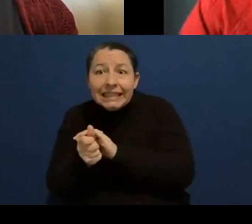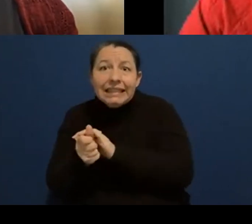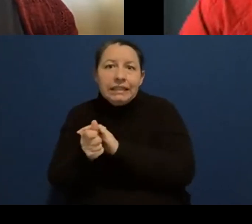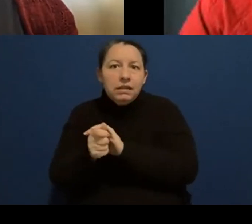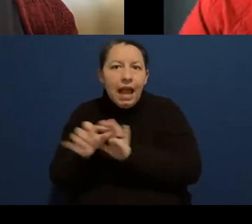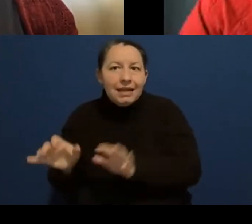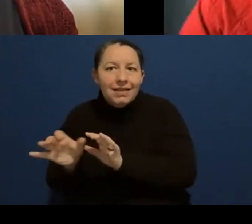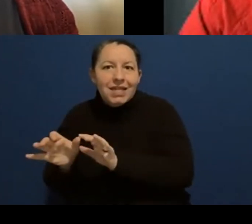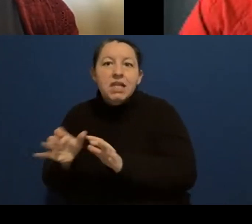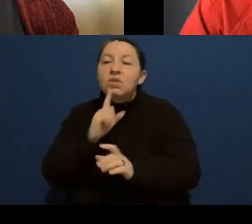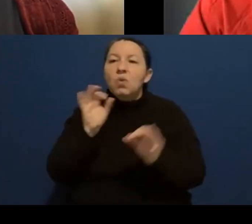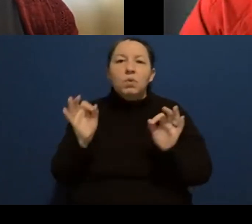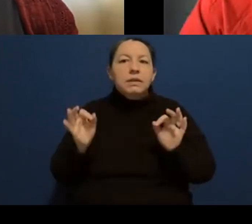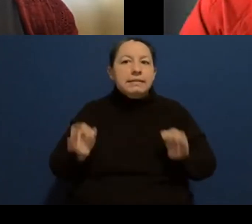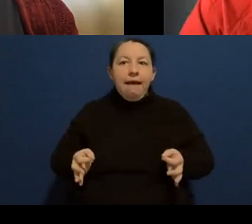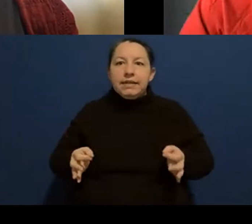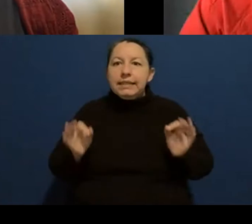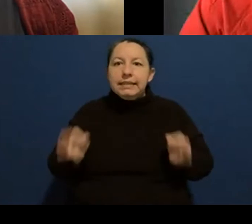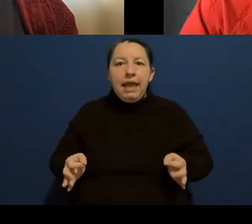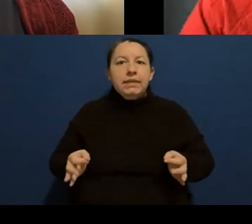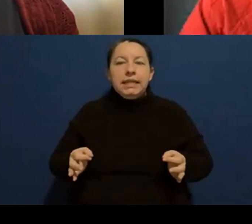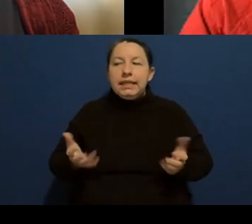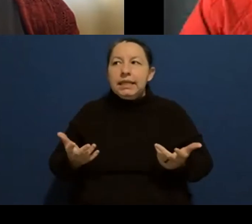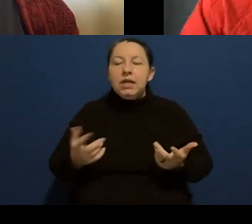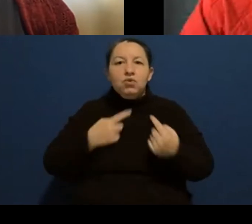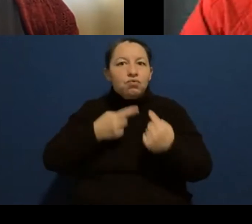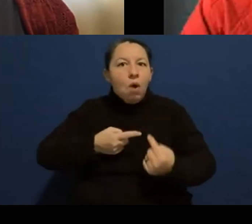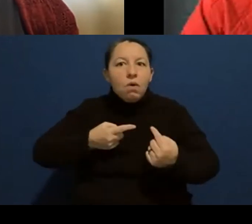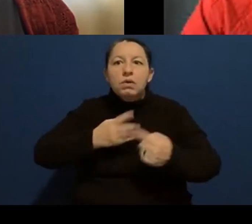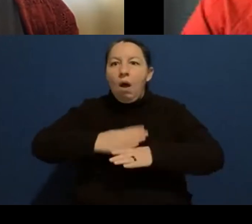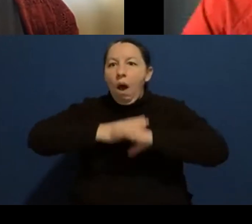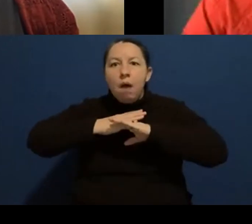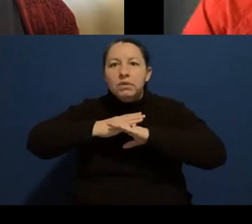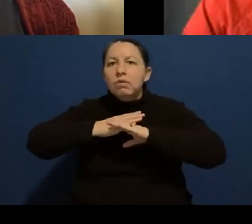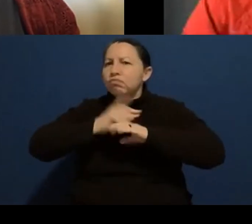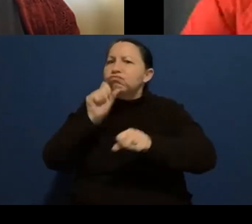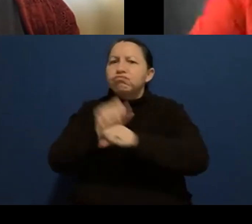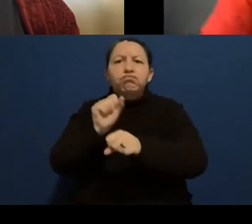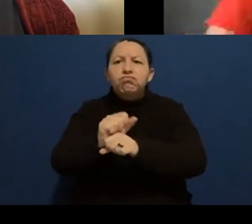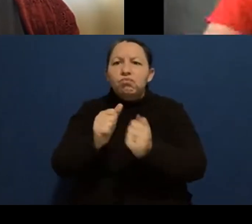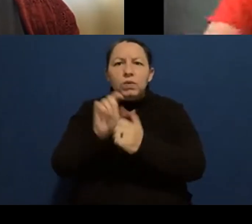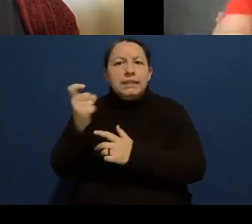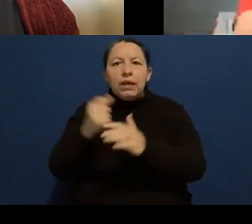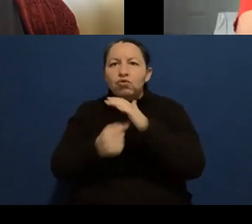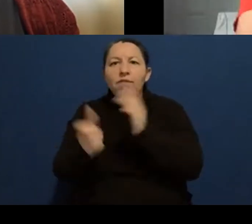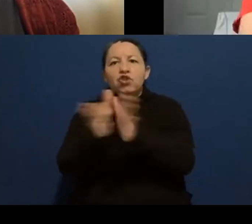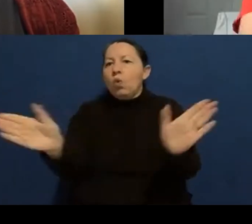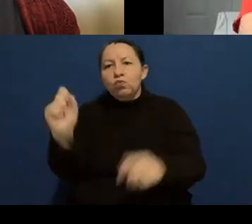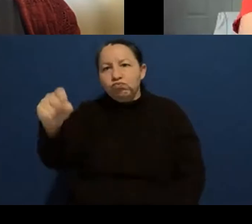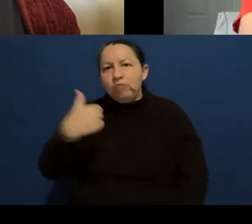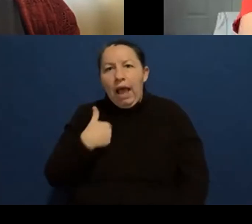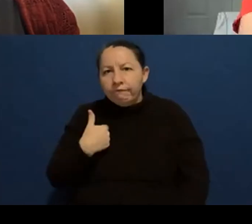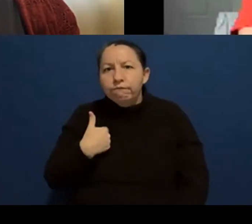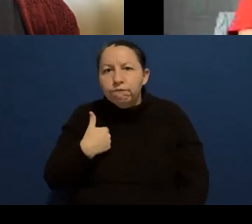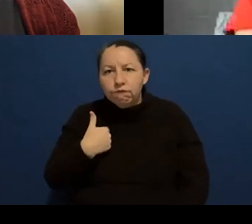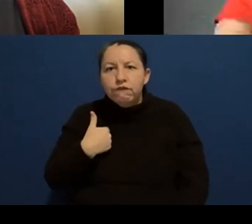there are definitely struggles and obstacles, with sex trafficking in general. But I just